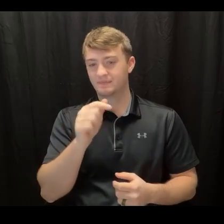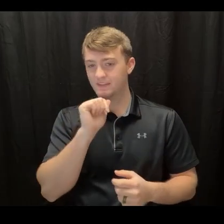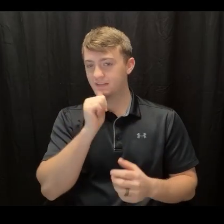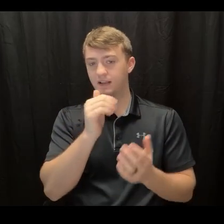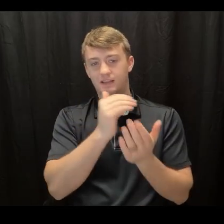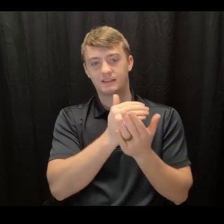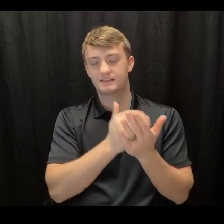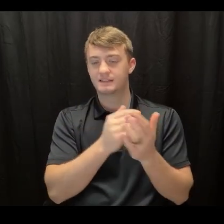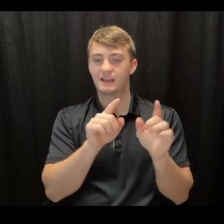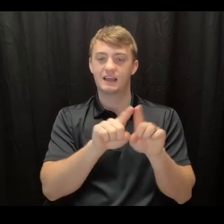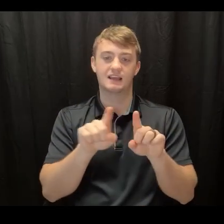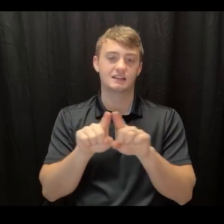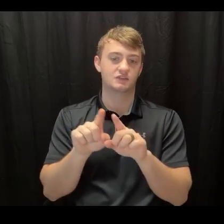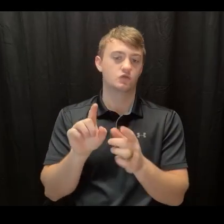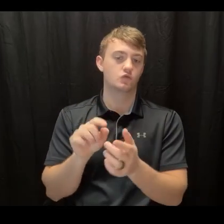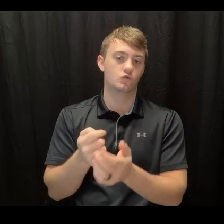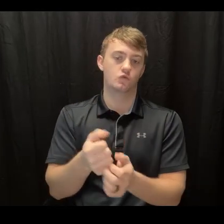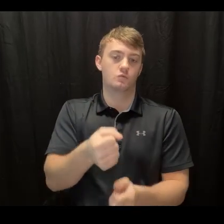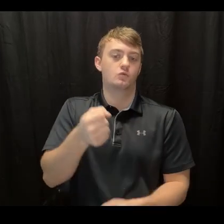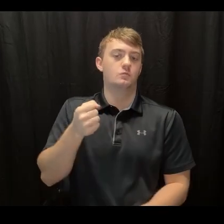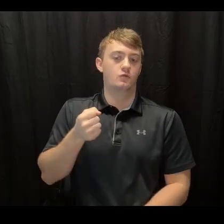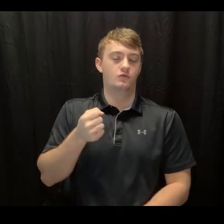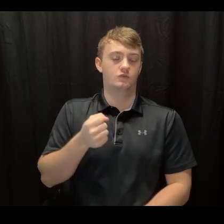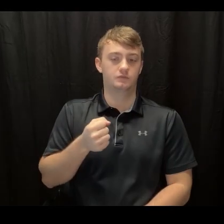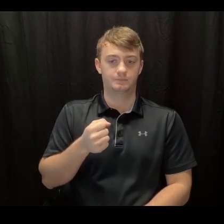not listed as a removal